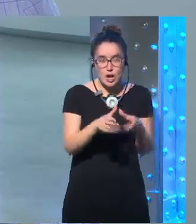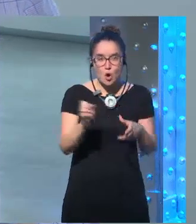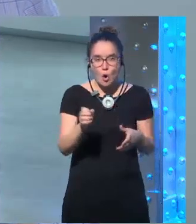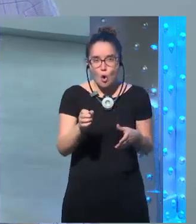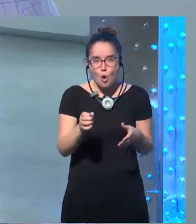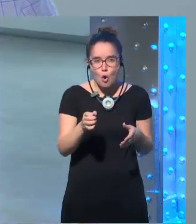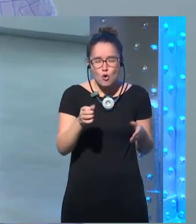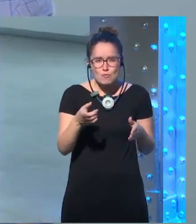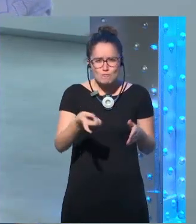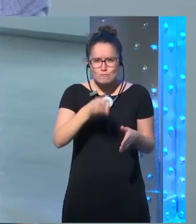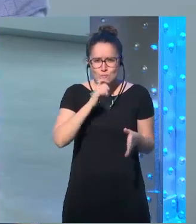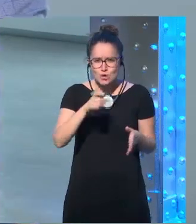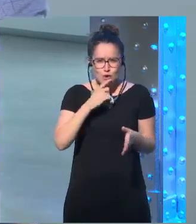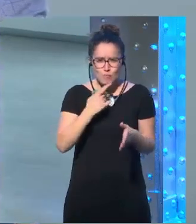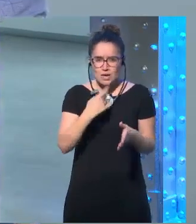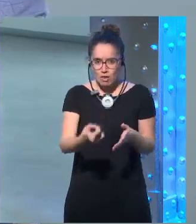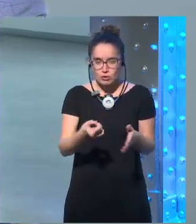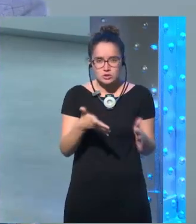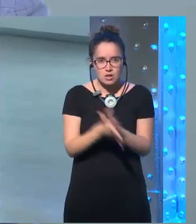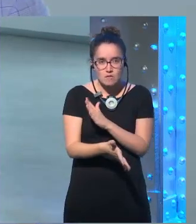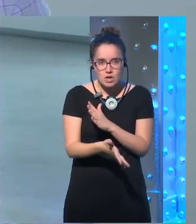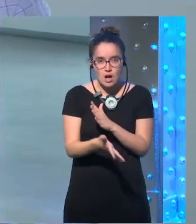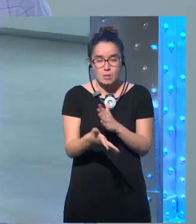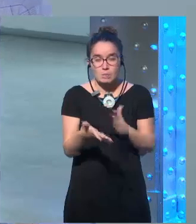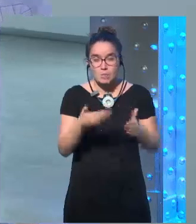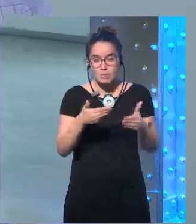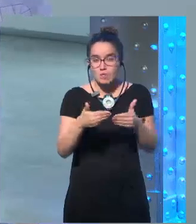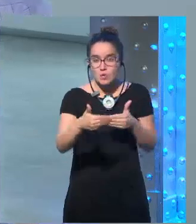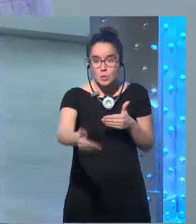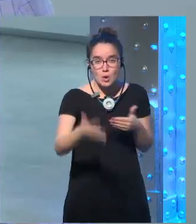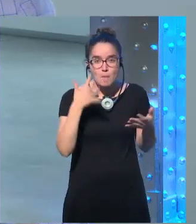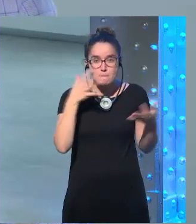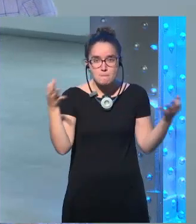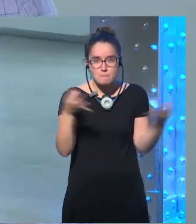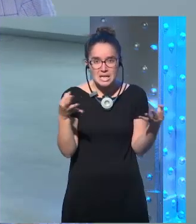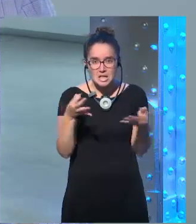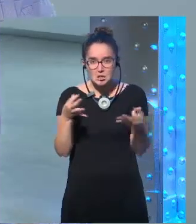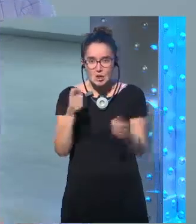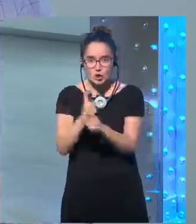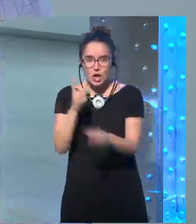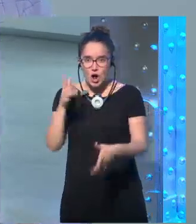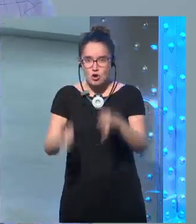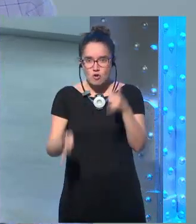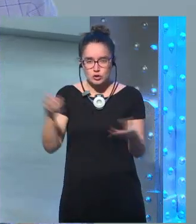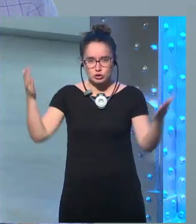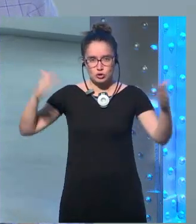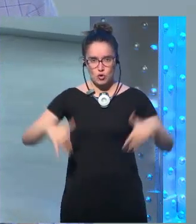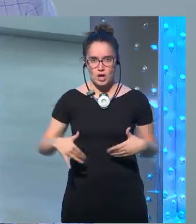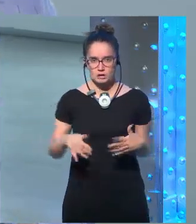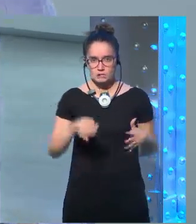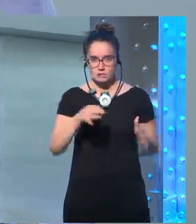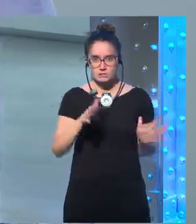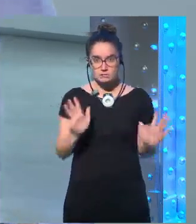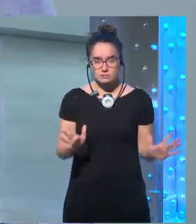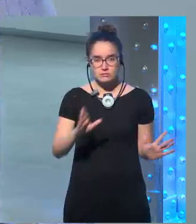social intelligence or high complexity levels do not run or would not run risk vis-a-vis